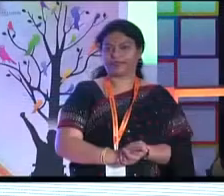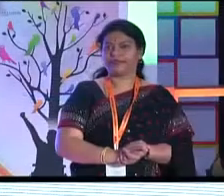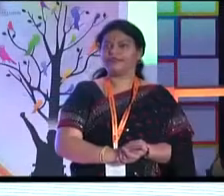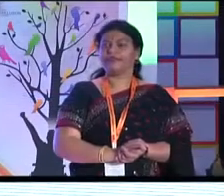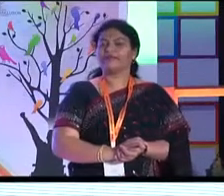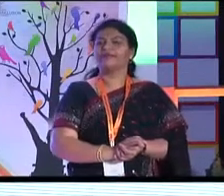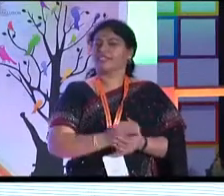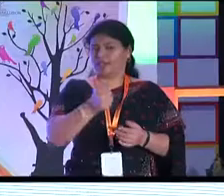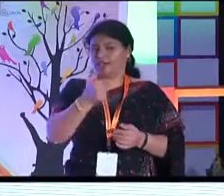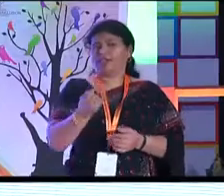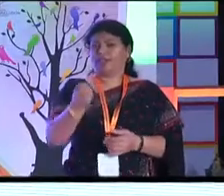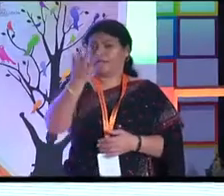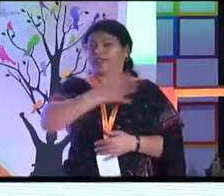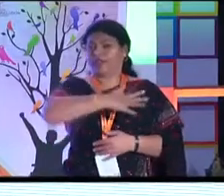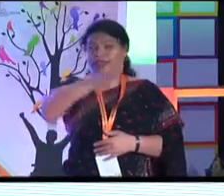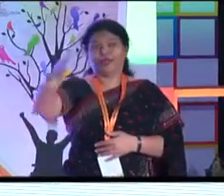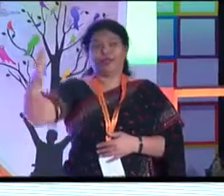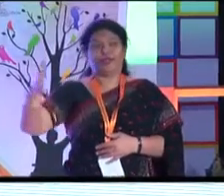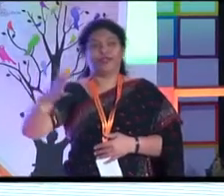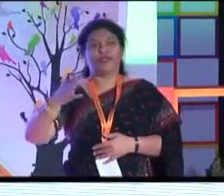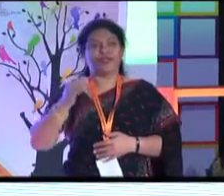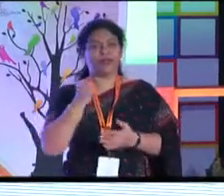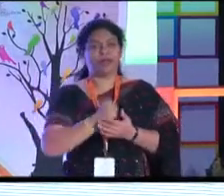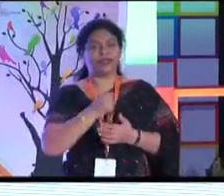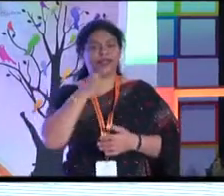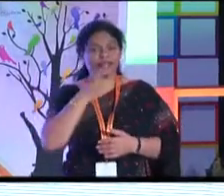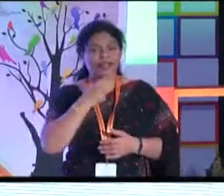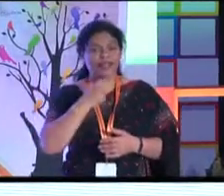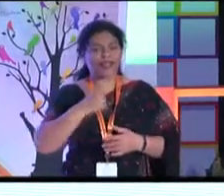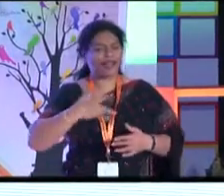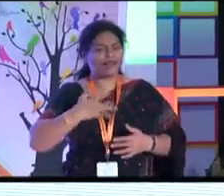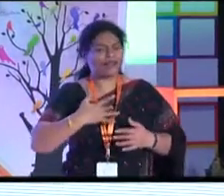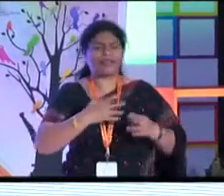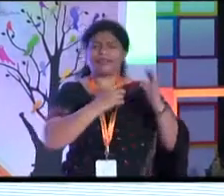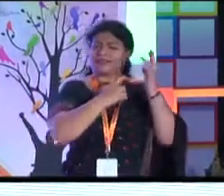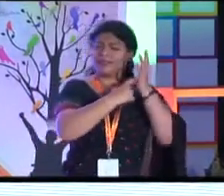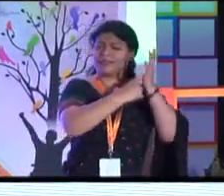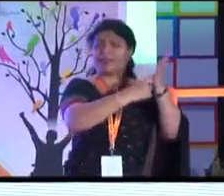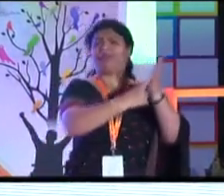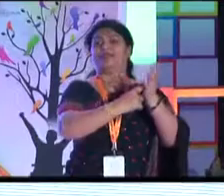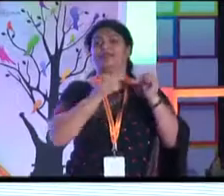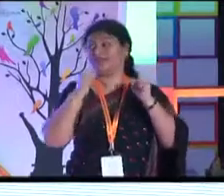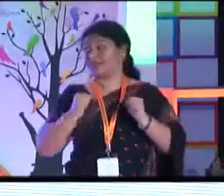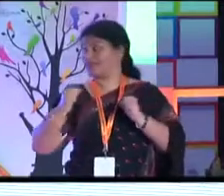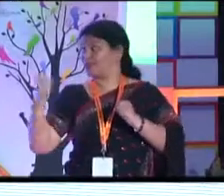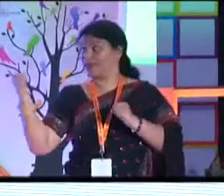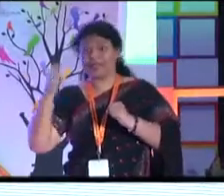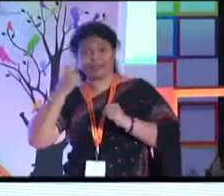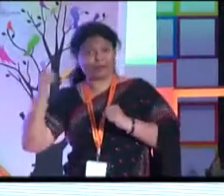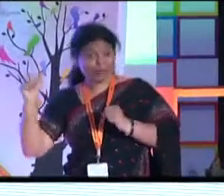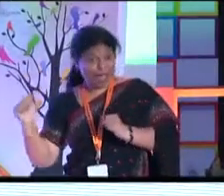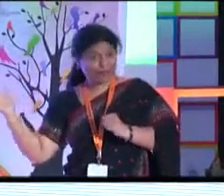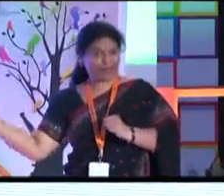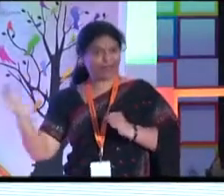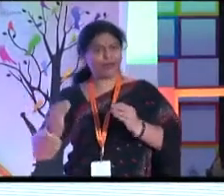So, good morning, sir. I must tell you that I really feel privileged to sit on the podium with you.